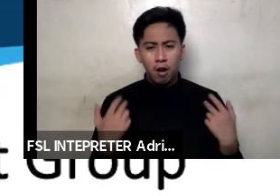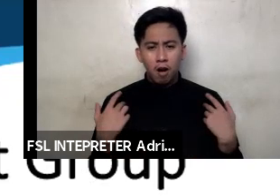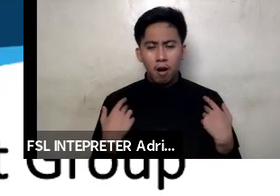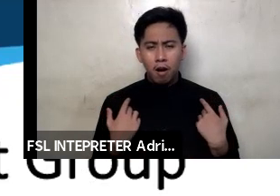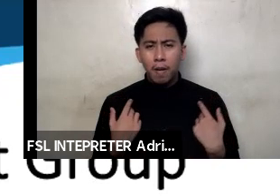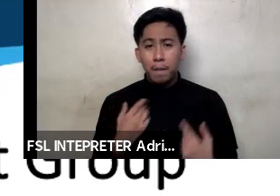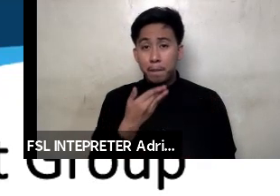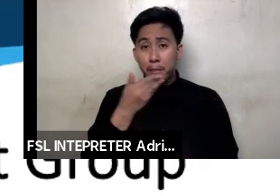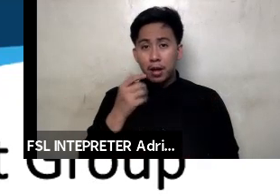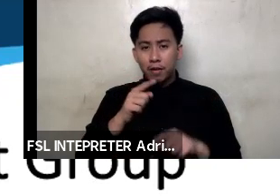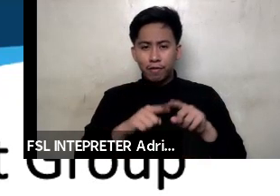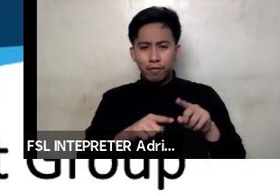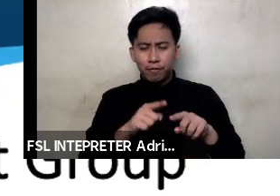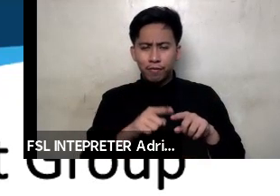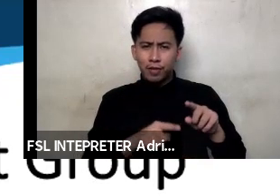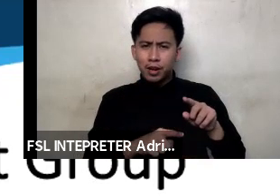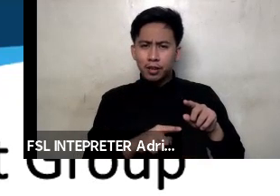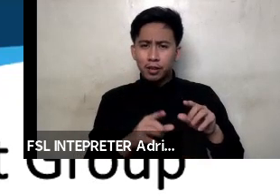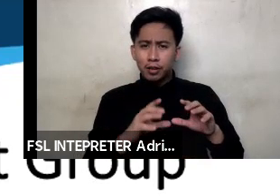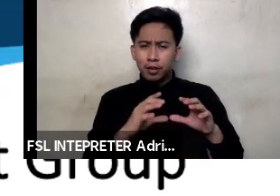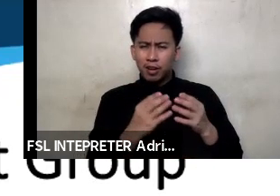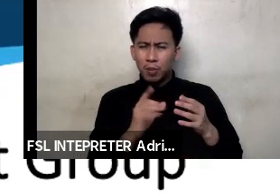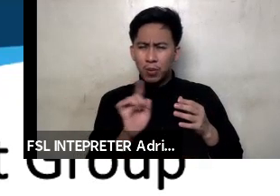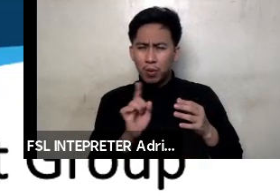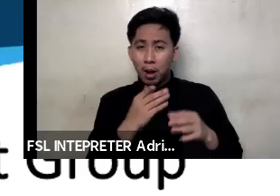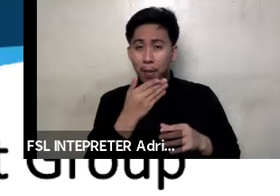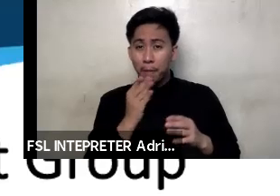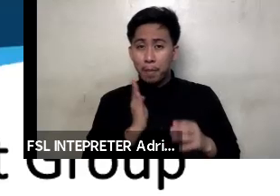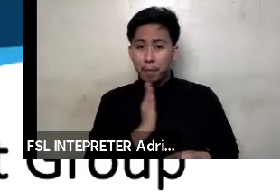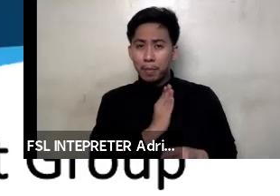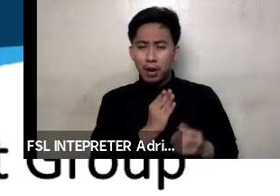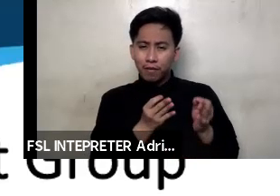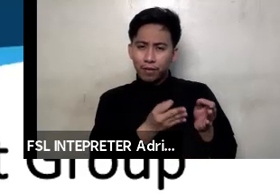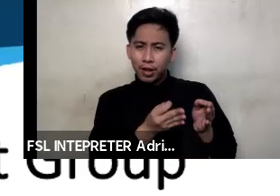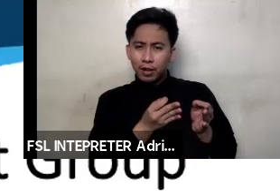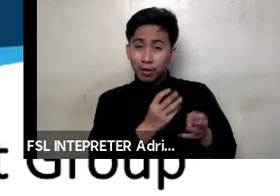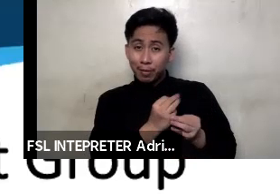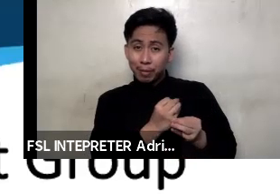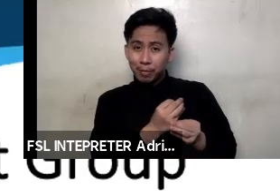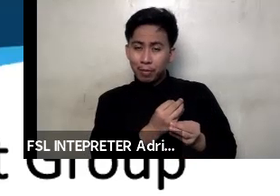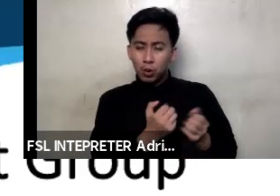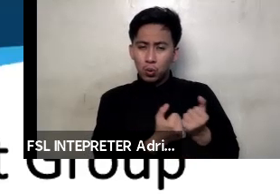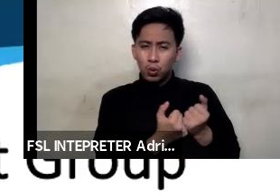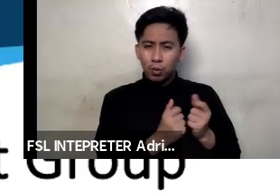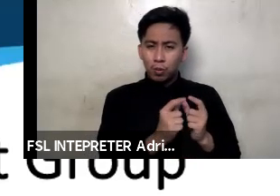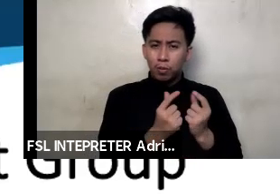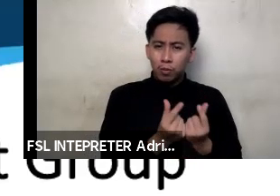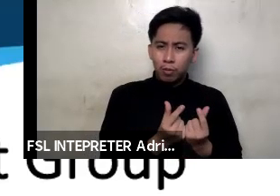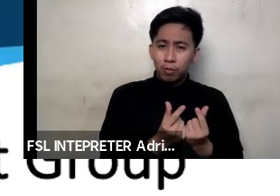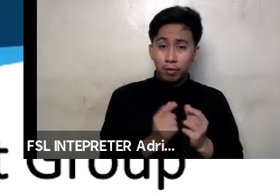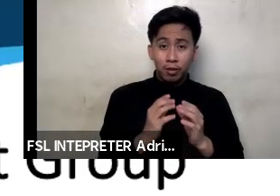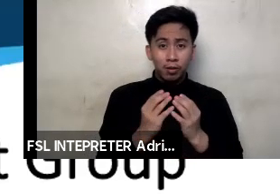Club, a breastfeeding support group, a community engagement for nutrition development. Ang club na ito ay